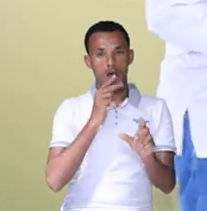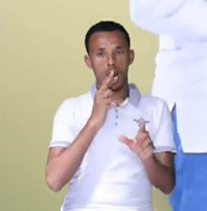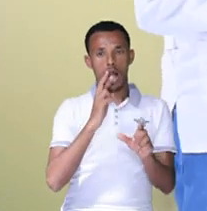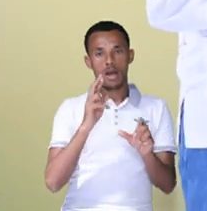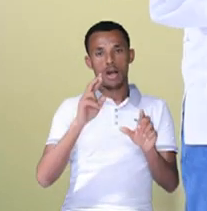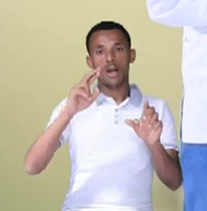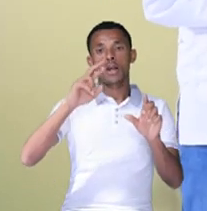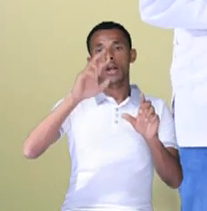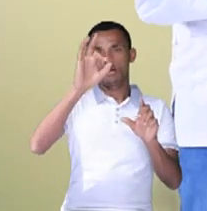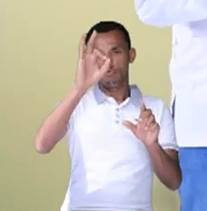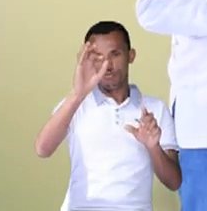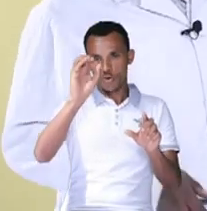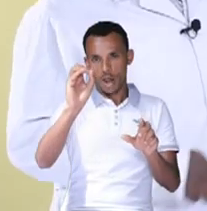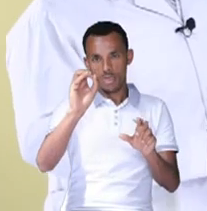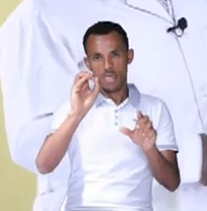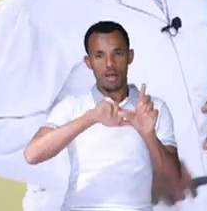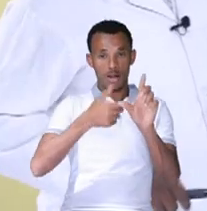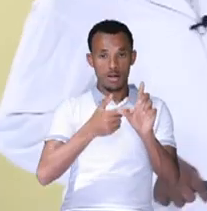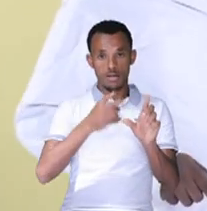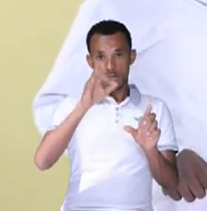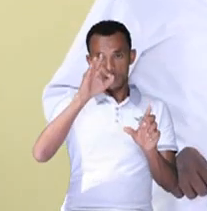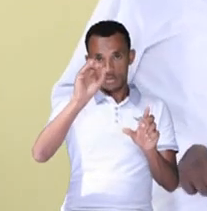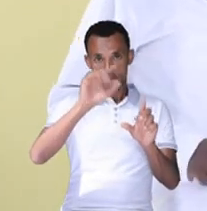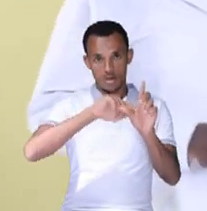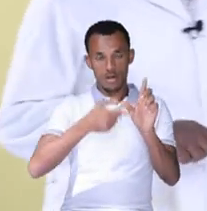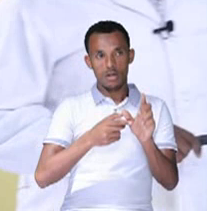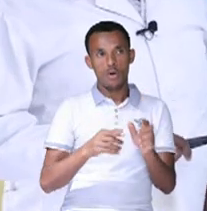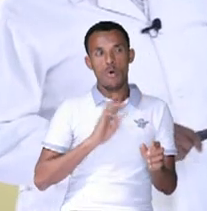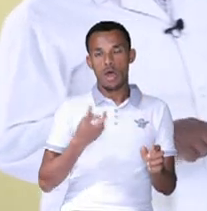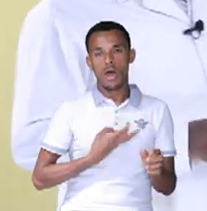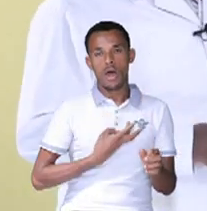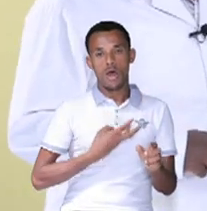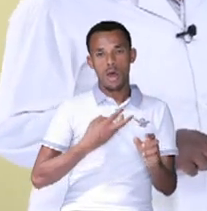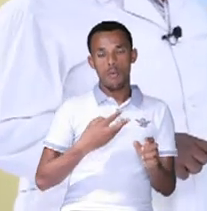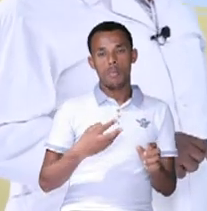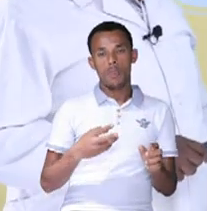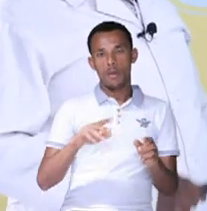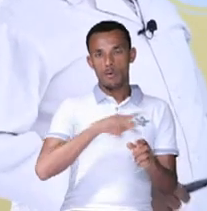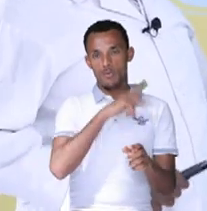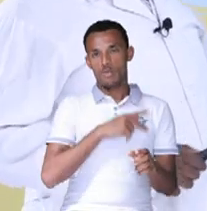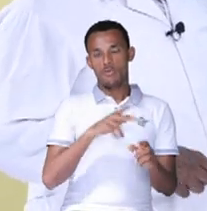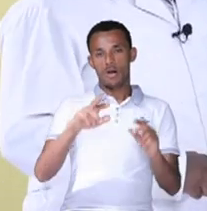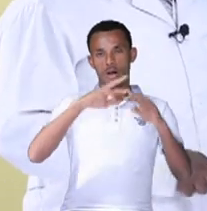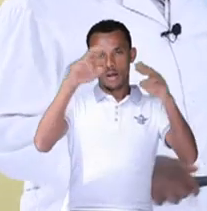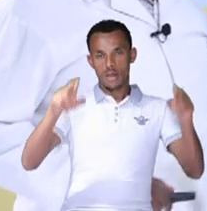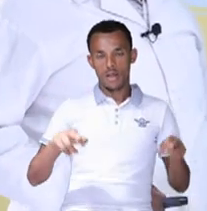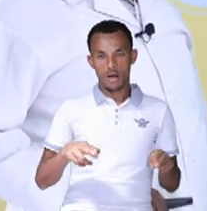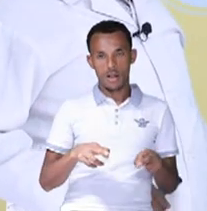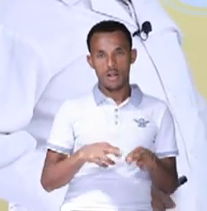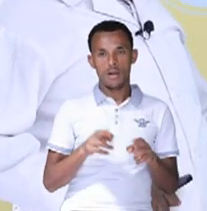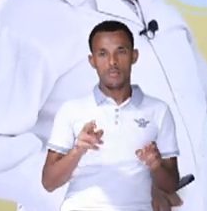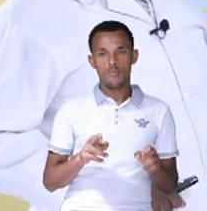right angle. All angles are right angle. We have the property of a rectangle. A property of a